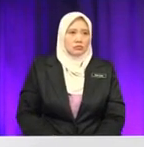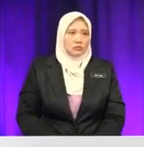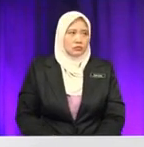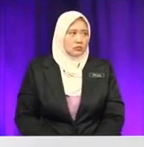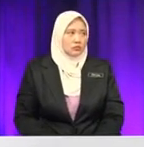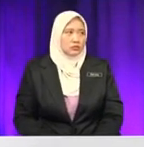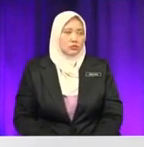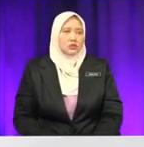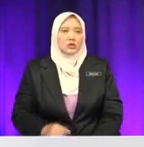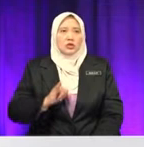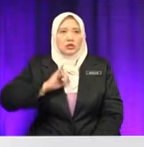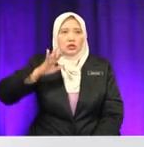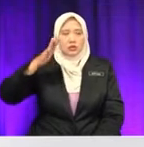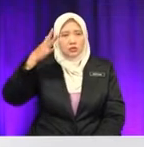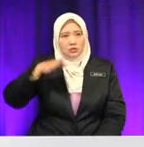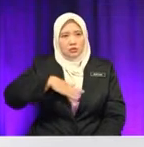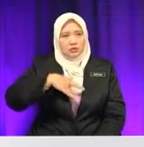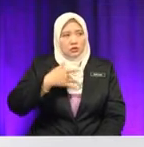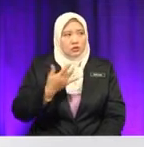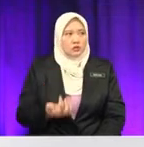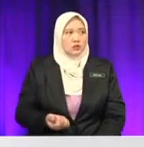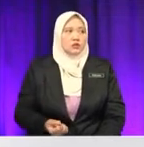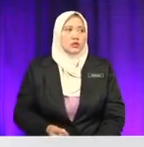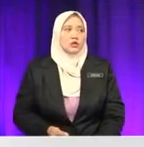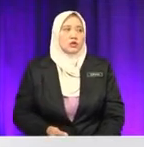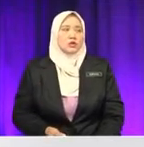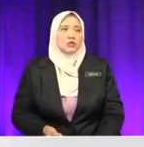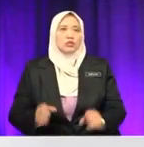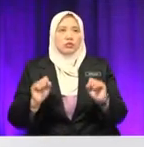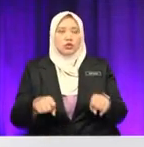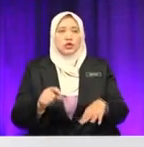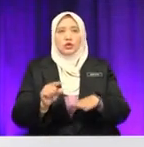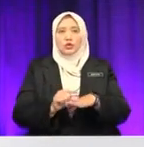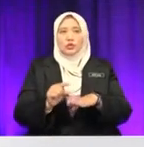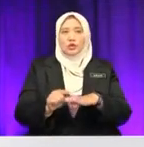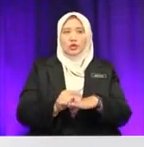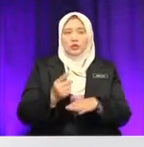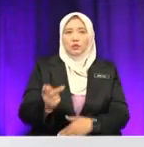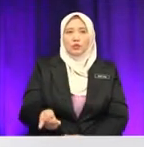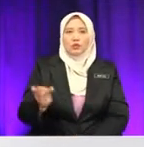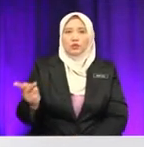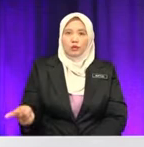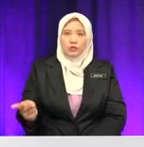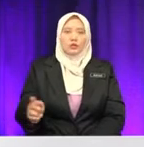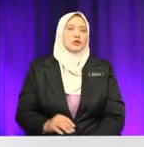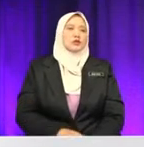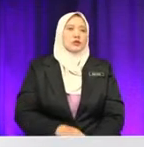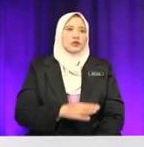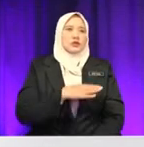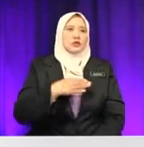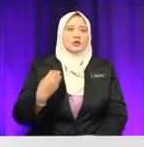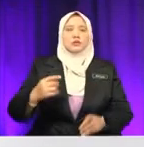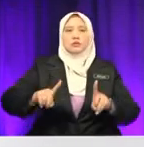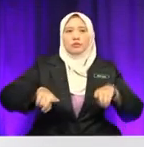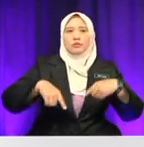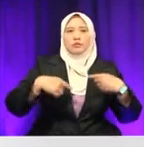Personally, I think choosing low-fat dairy product and limit added sugar drink can